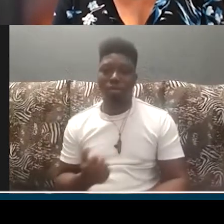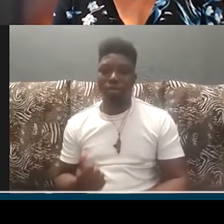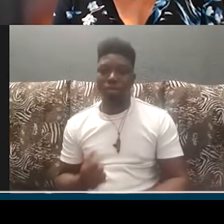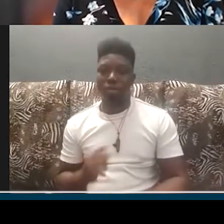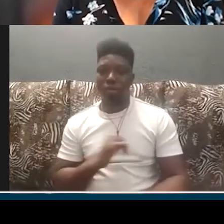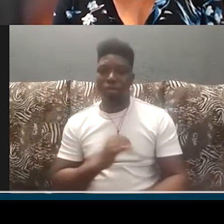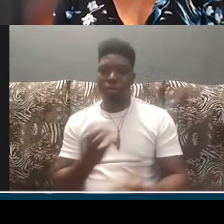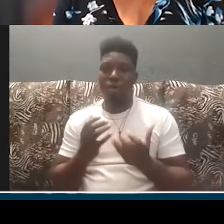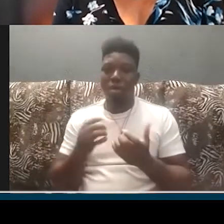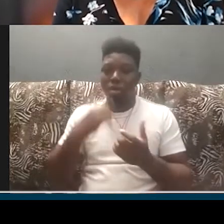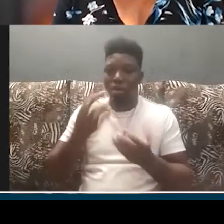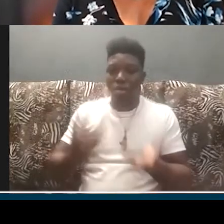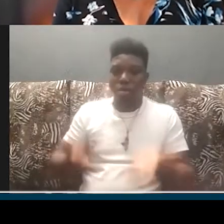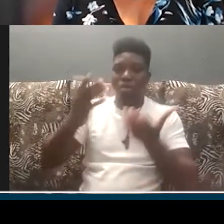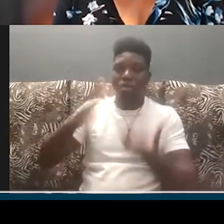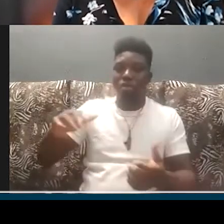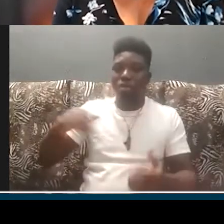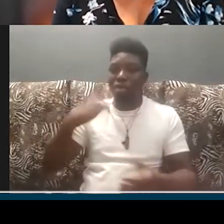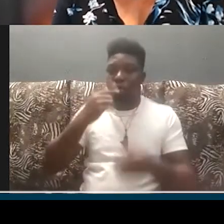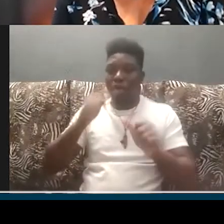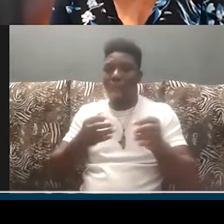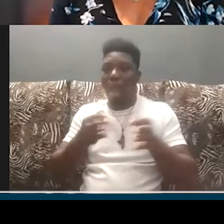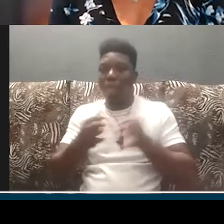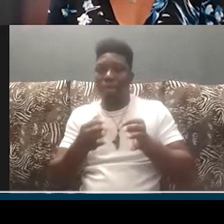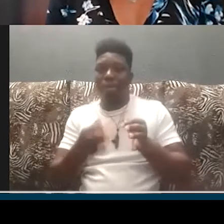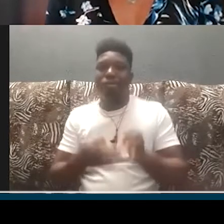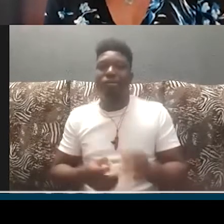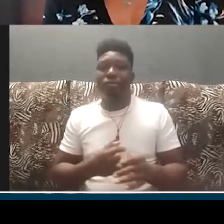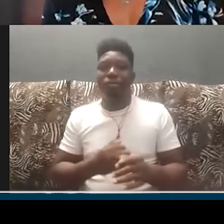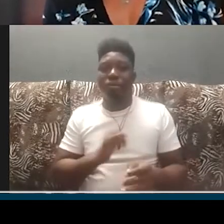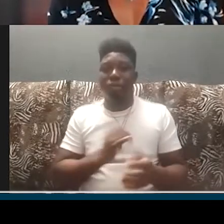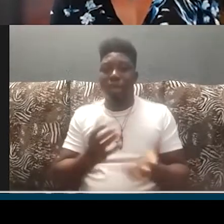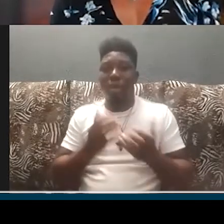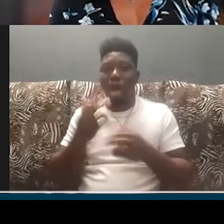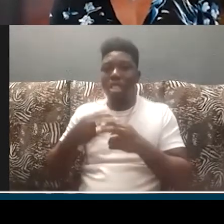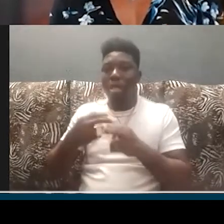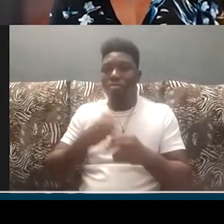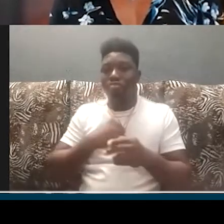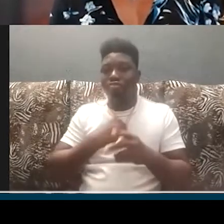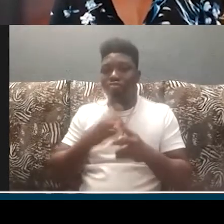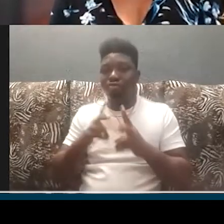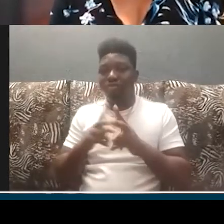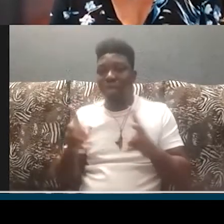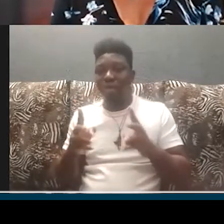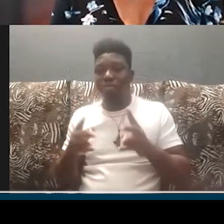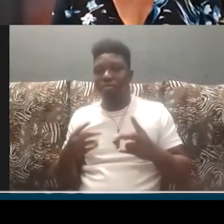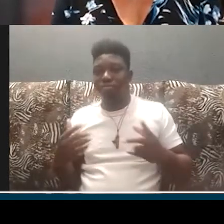can express what they need, I want a name. It's very exhausting, because my 2 children can express every need. And I'm like, good Lord, I'm just trying to get dinner.